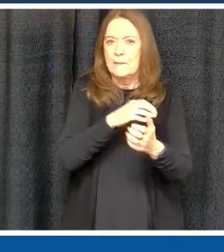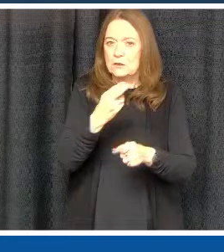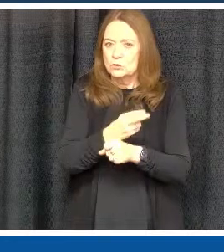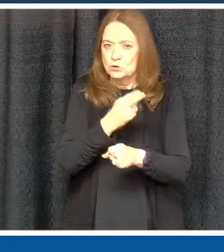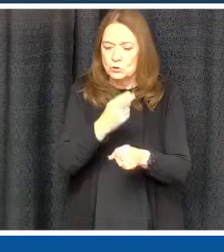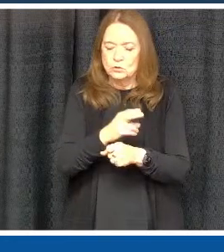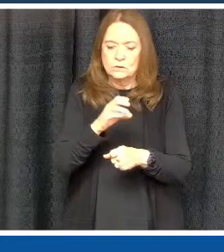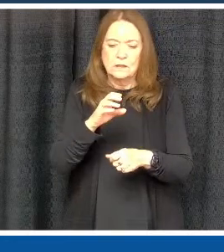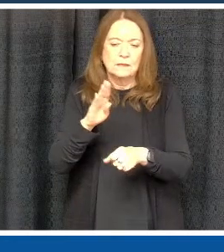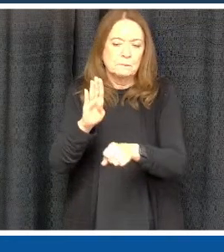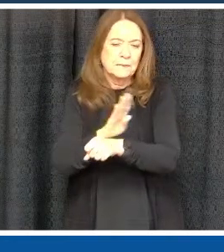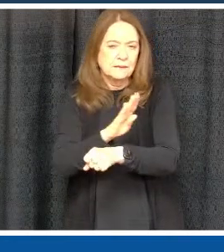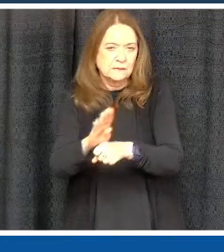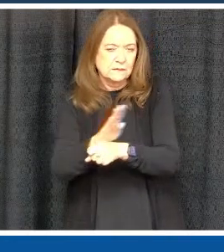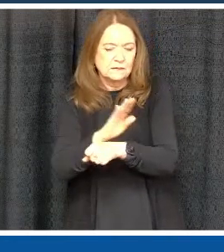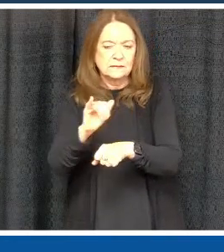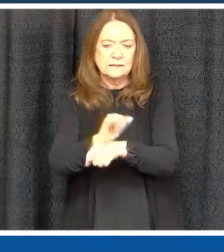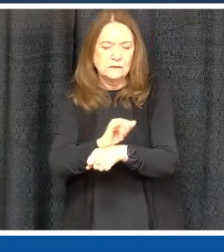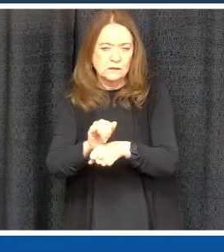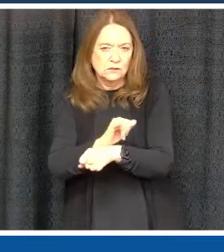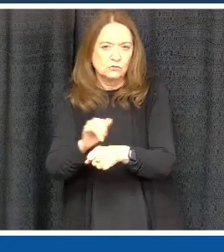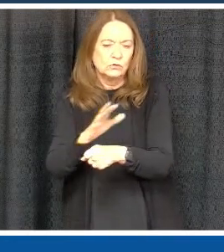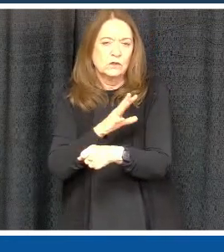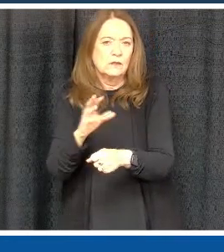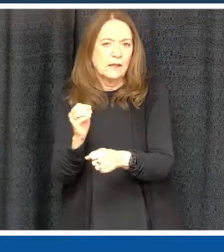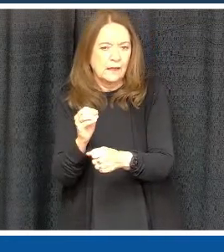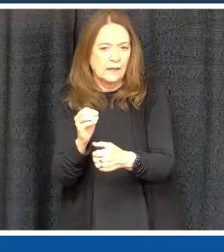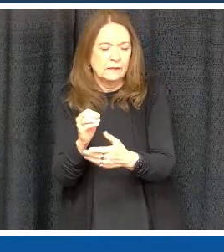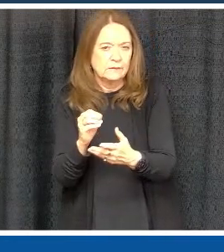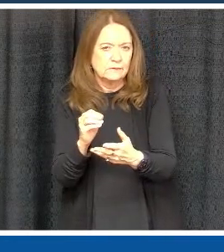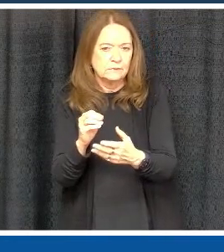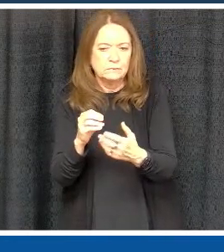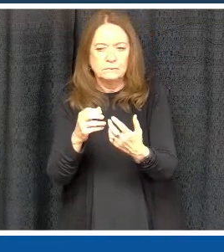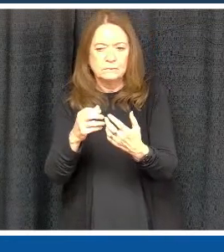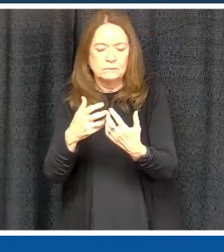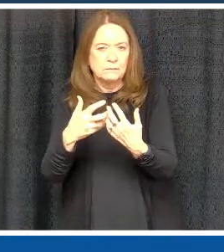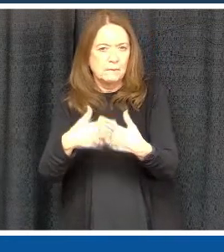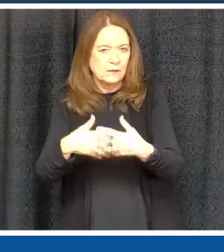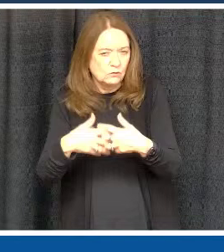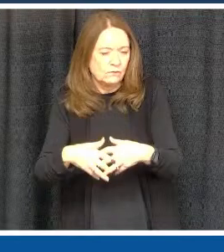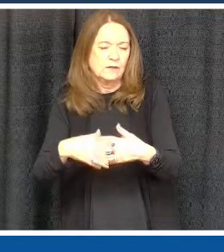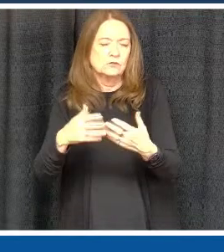then commercial, industrial, and then the manufacturing and industrial.